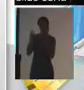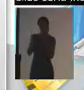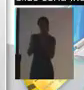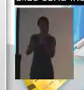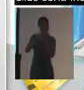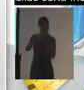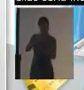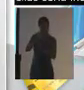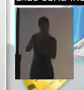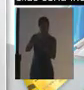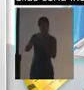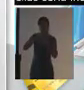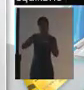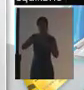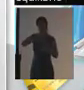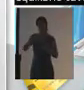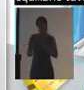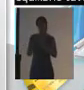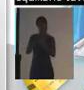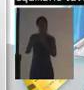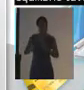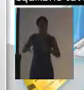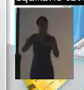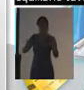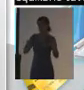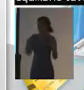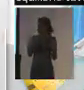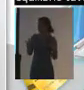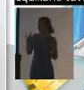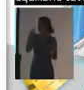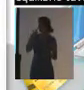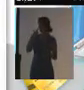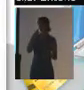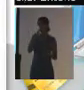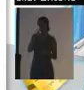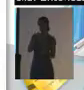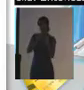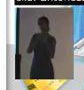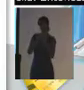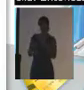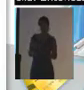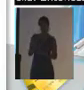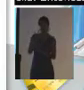be necessary to include learning stability or balance.